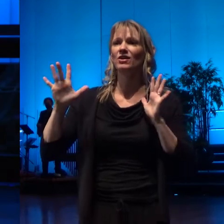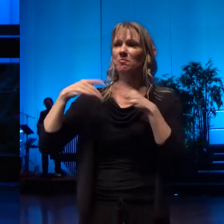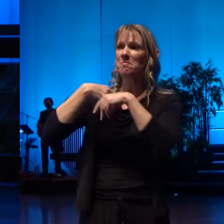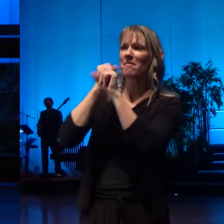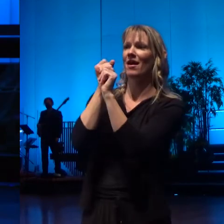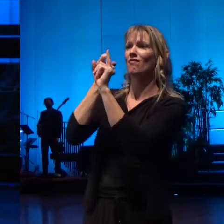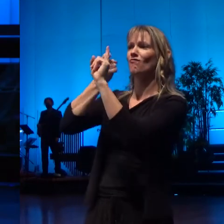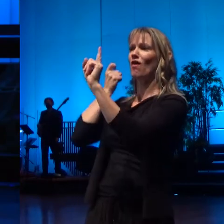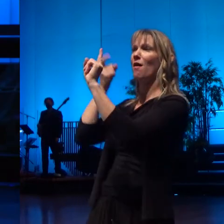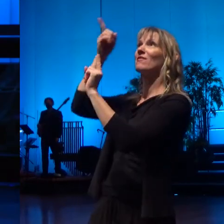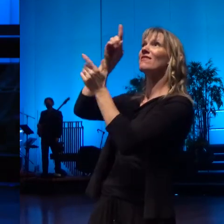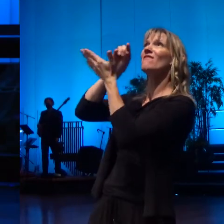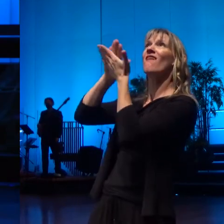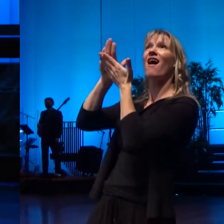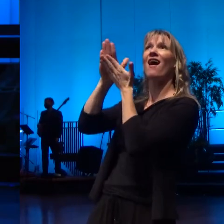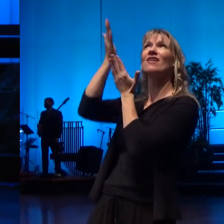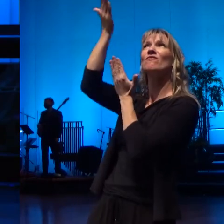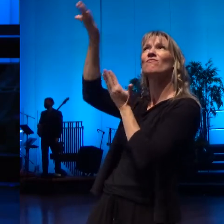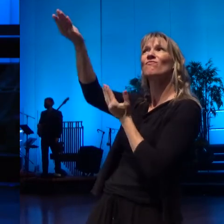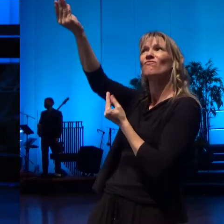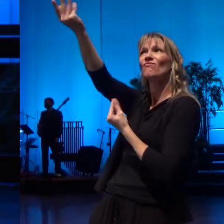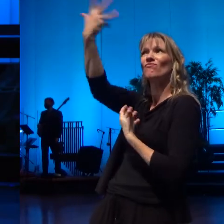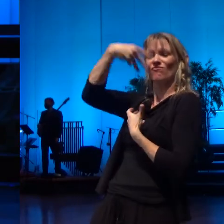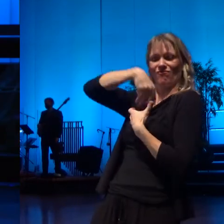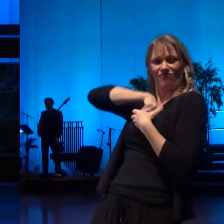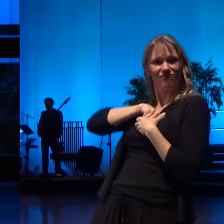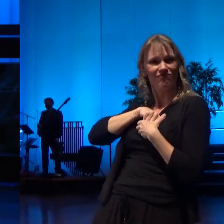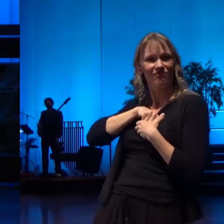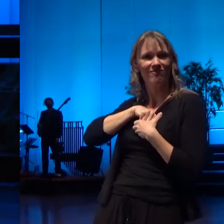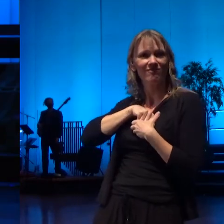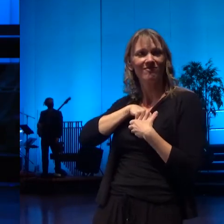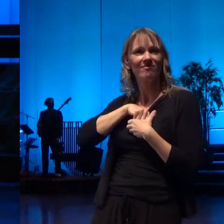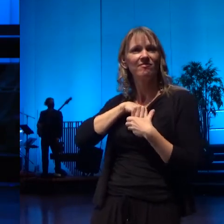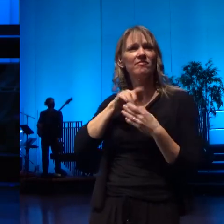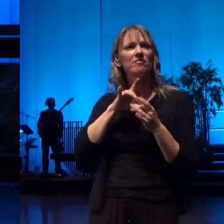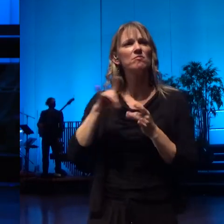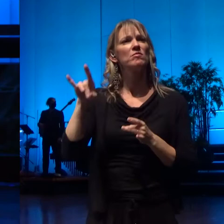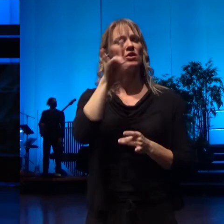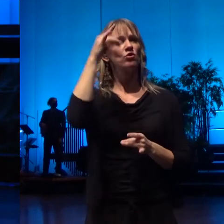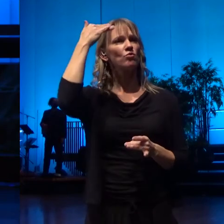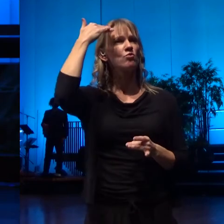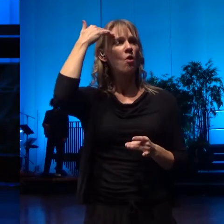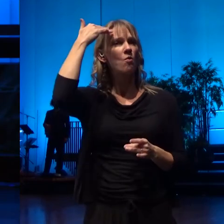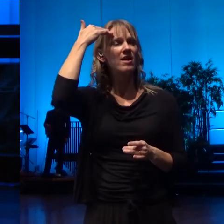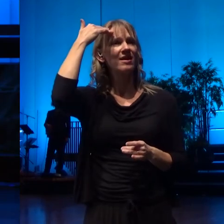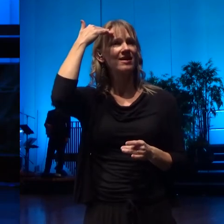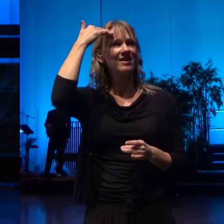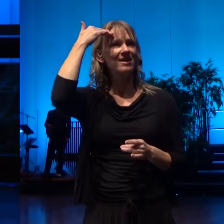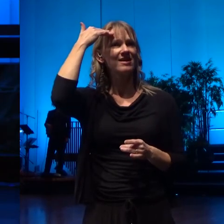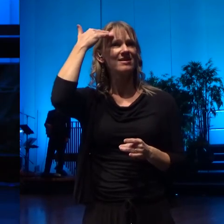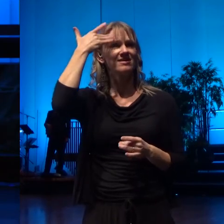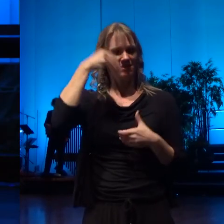cloth, that fabric of spiritual knowingness.